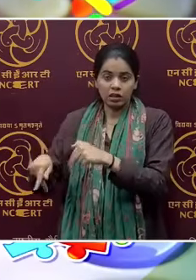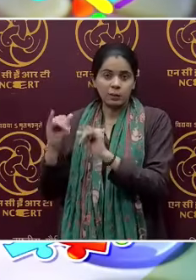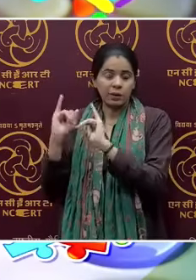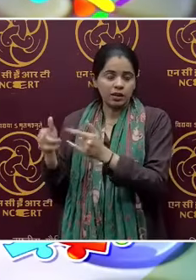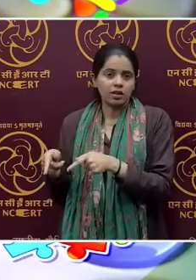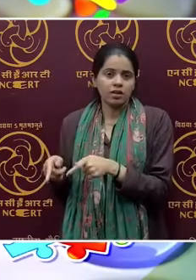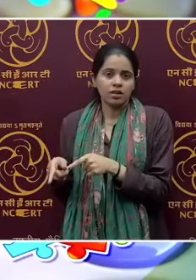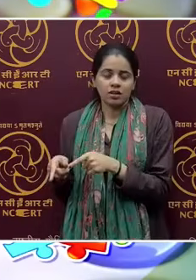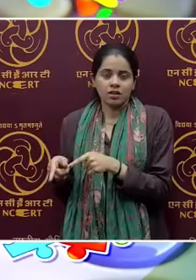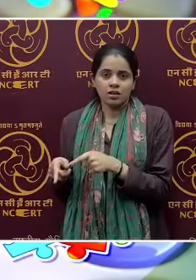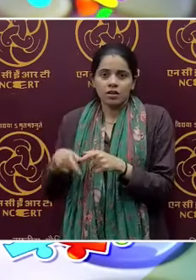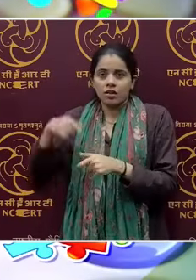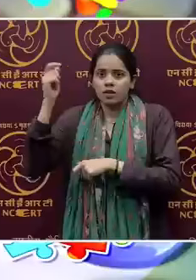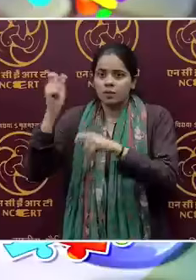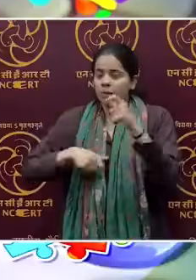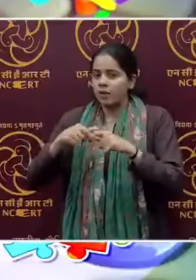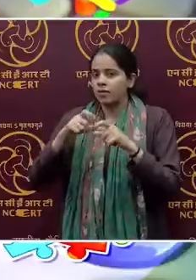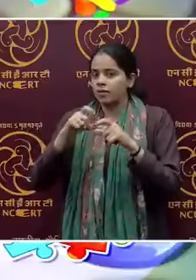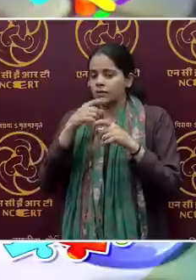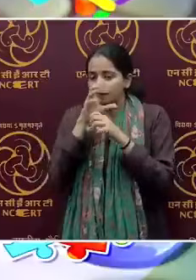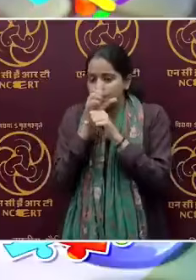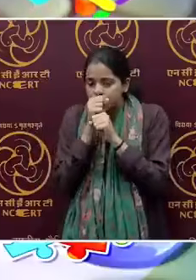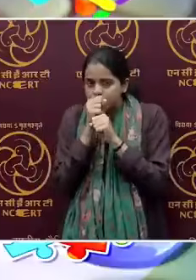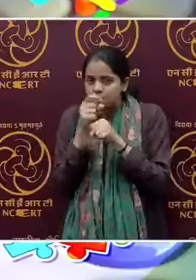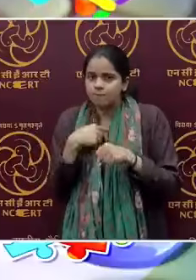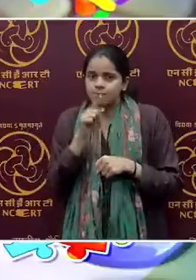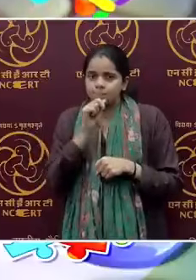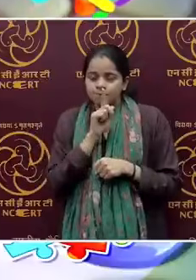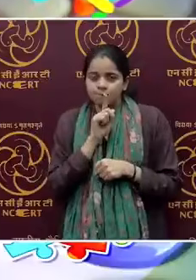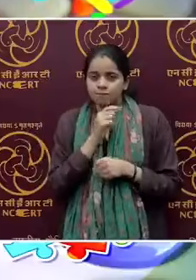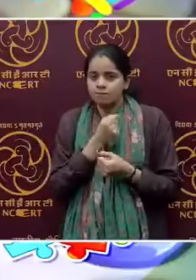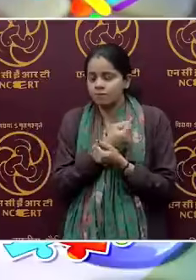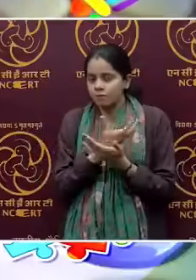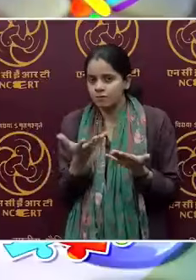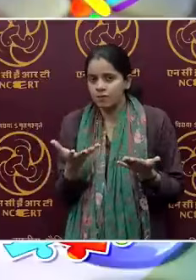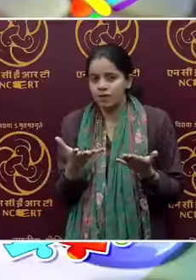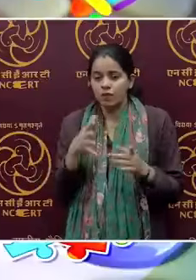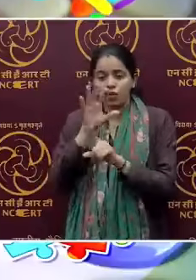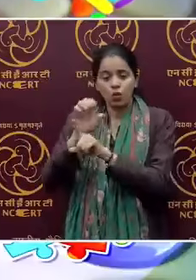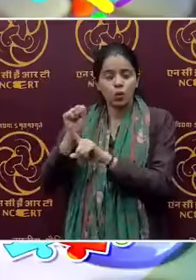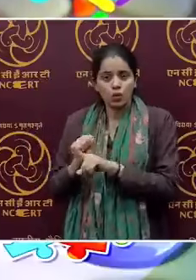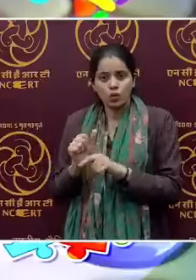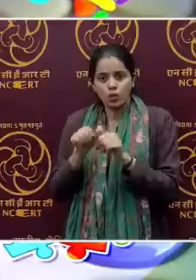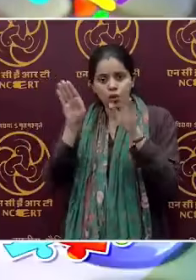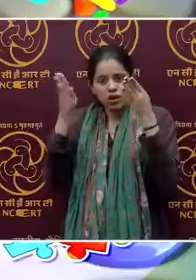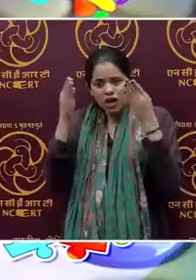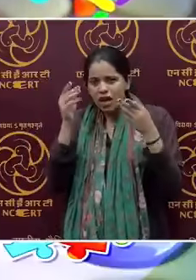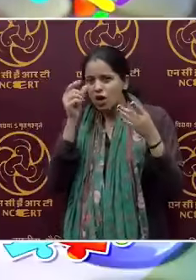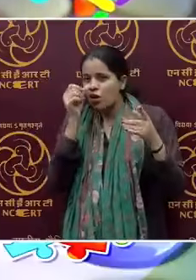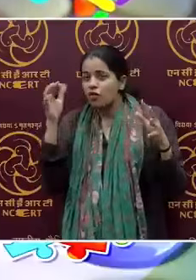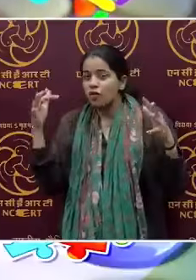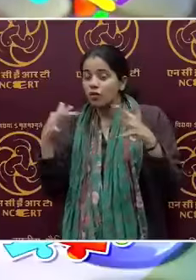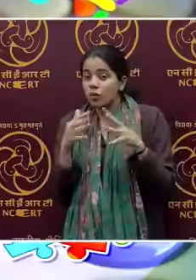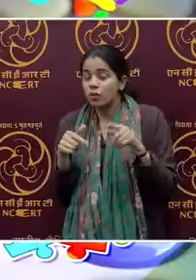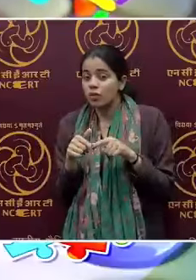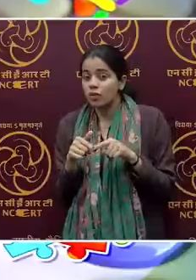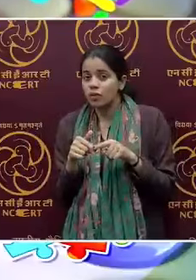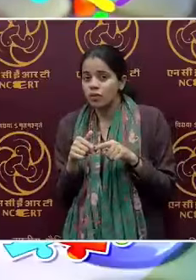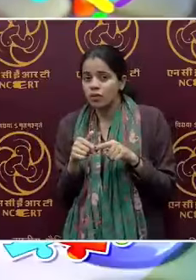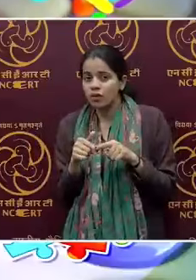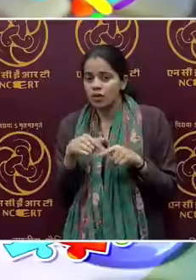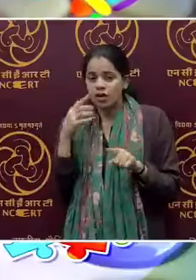badly. People mask to survive, and mostly you will find that, you know, autistic girls, Right. they are usually